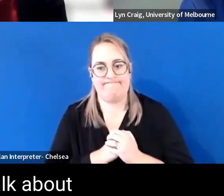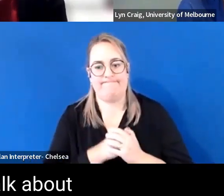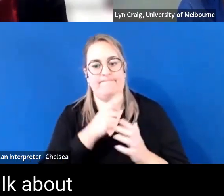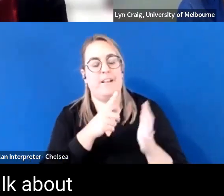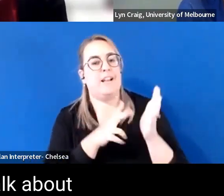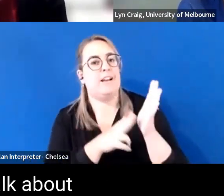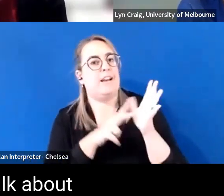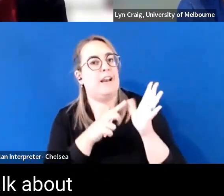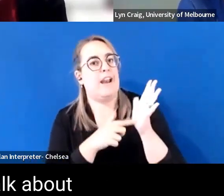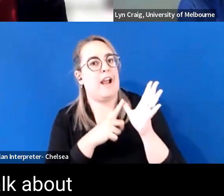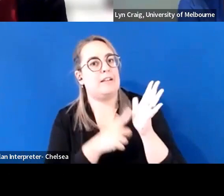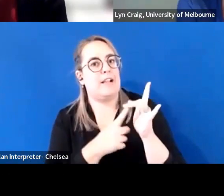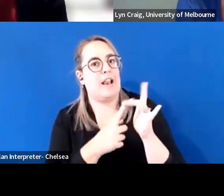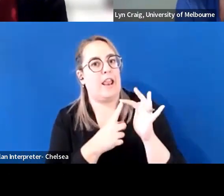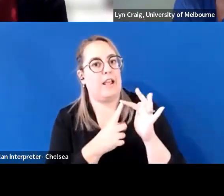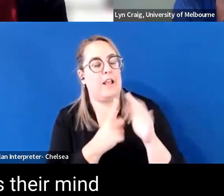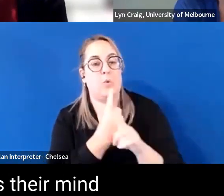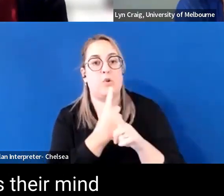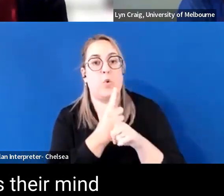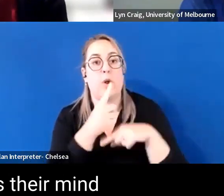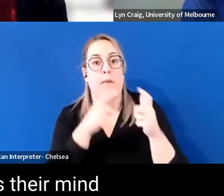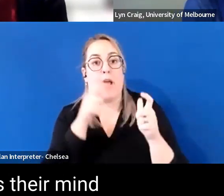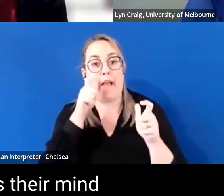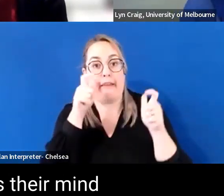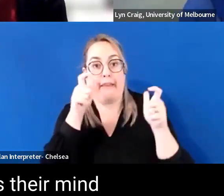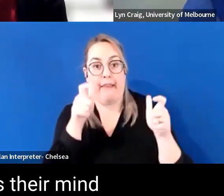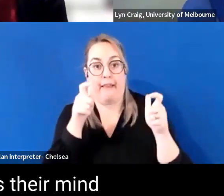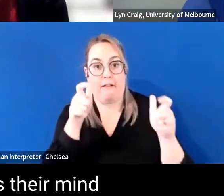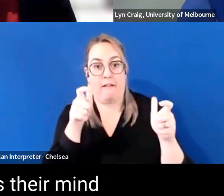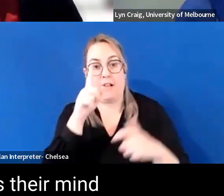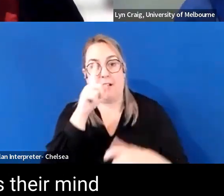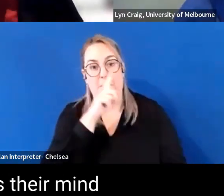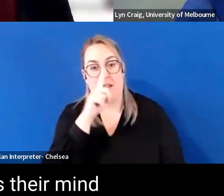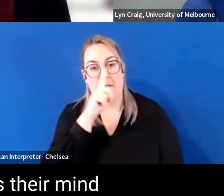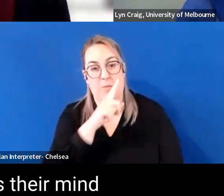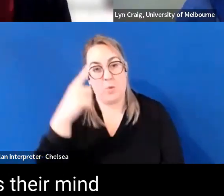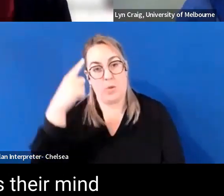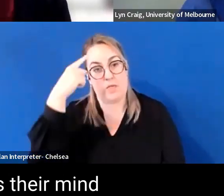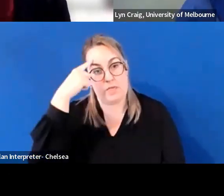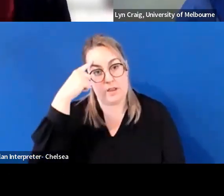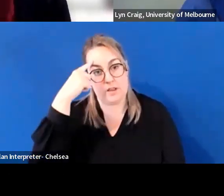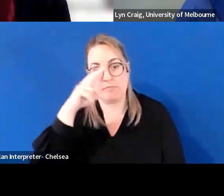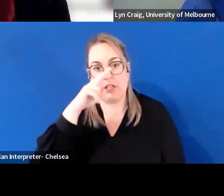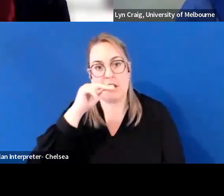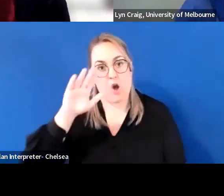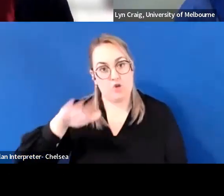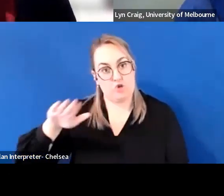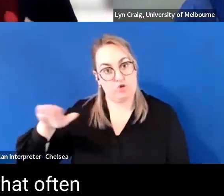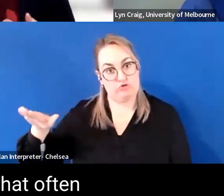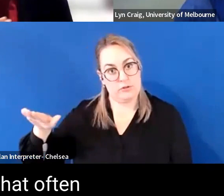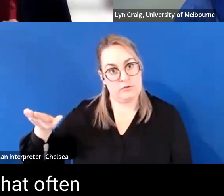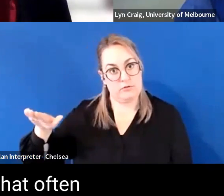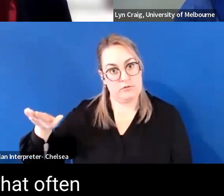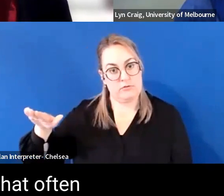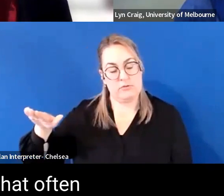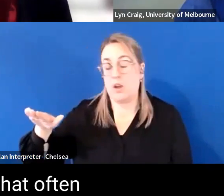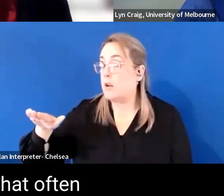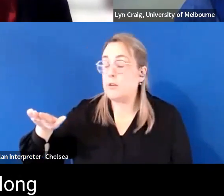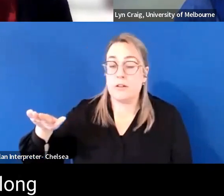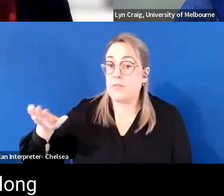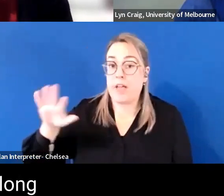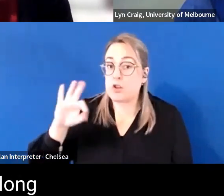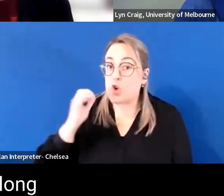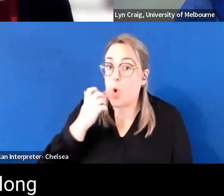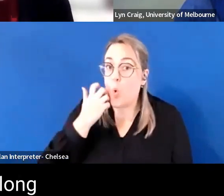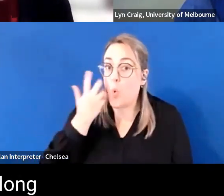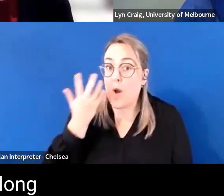about caring responsibilities, everyone turns their mind to, very young children. And something that often gets forgotten